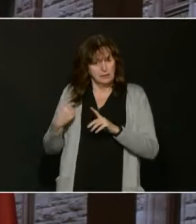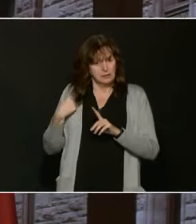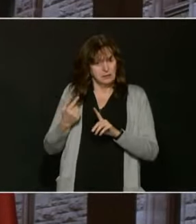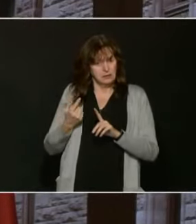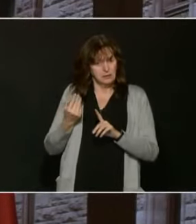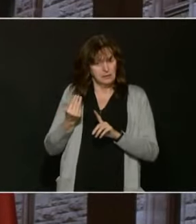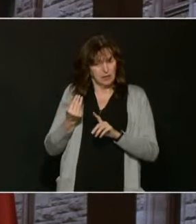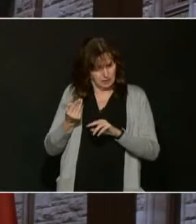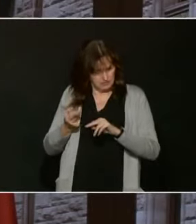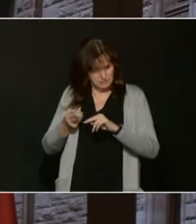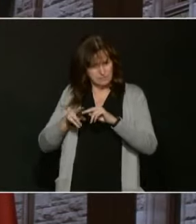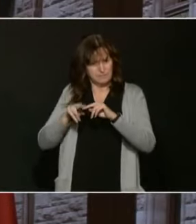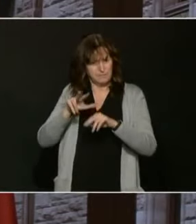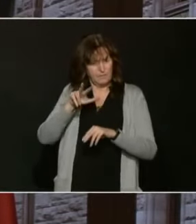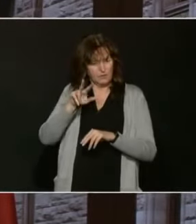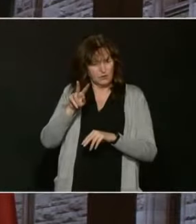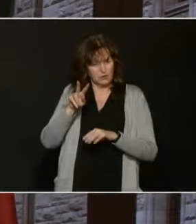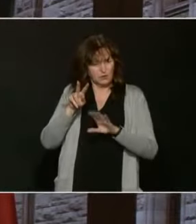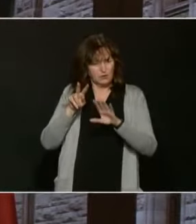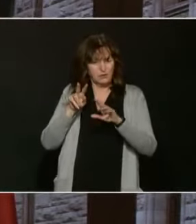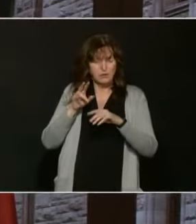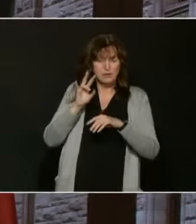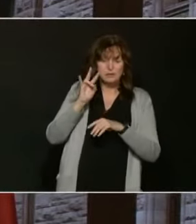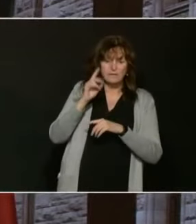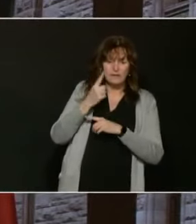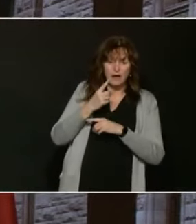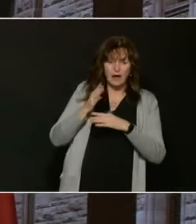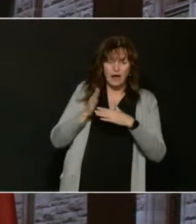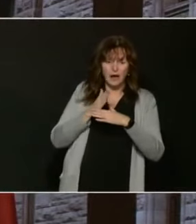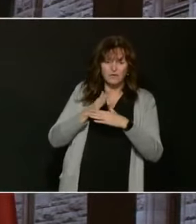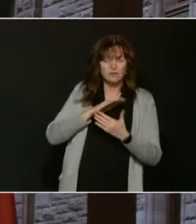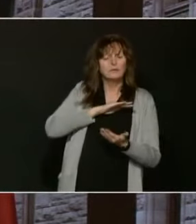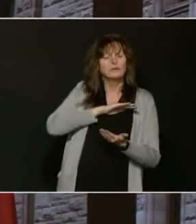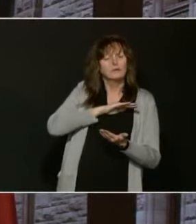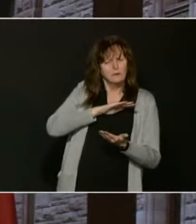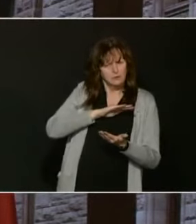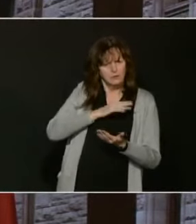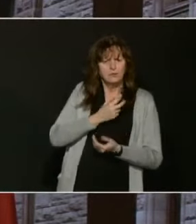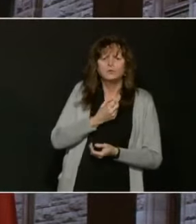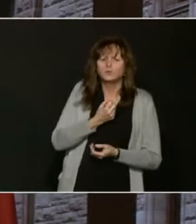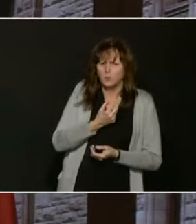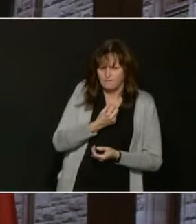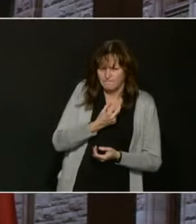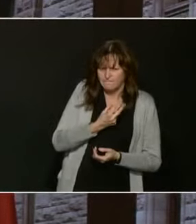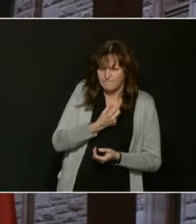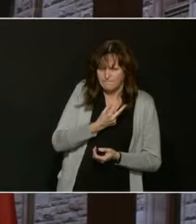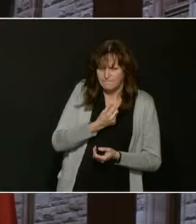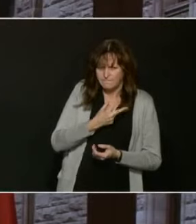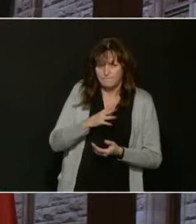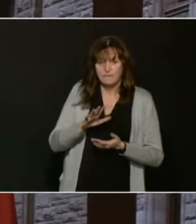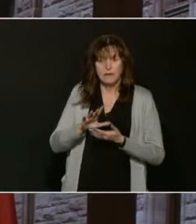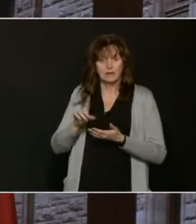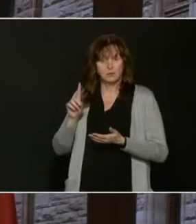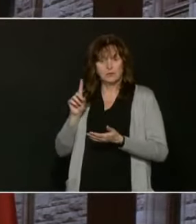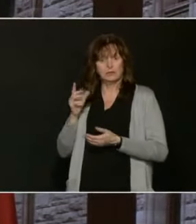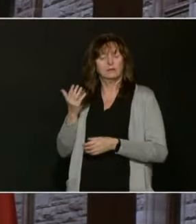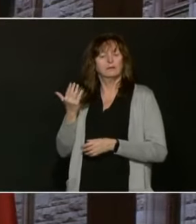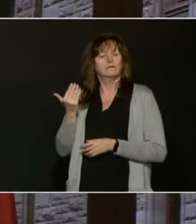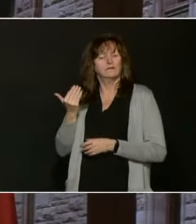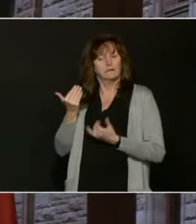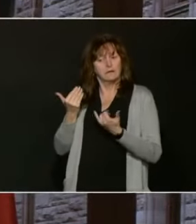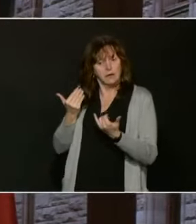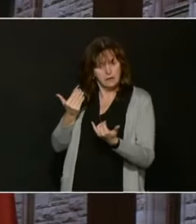average of deaths has decreased slightly to 12, down from 15 last week. The number of